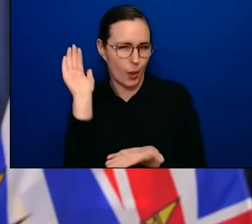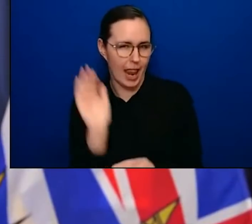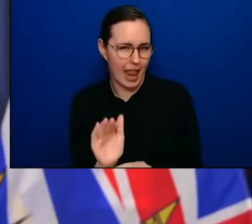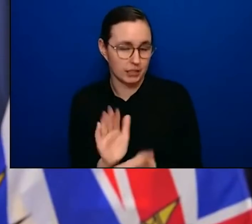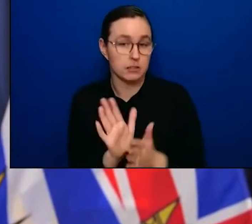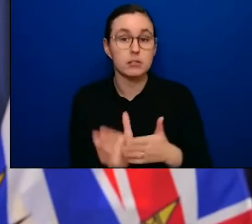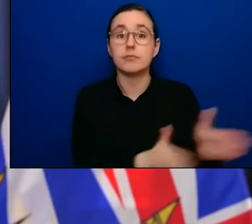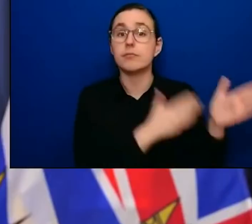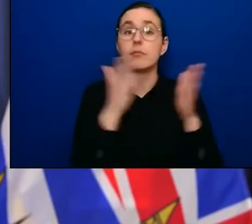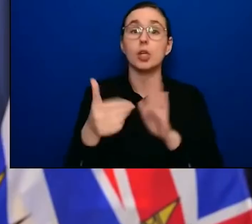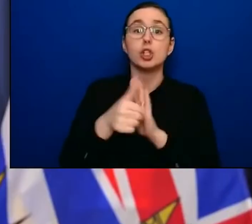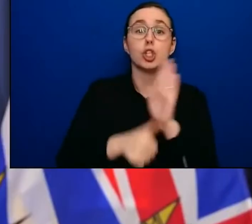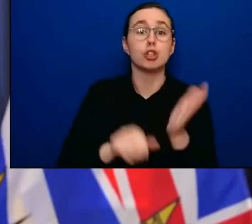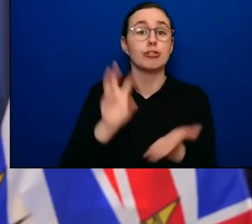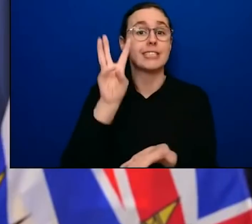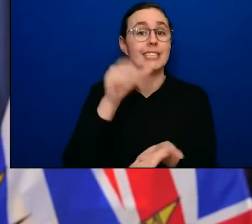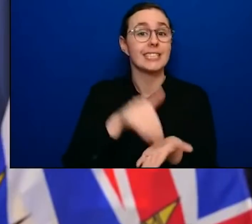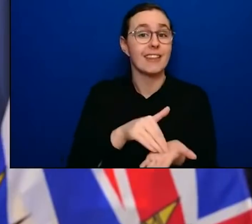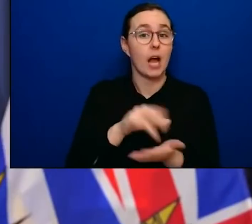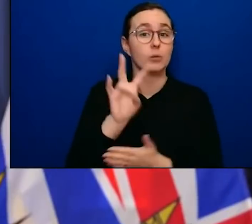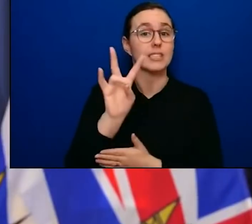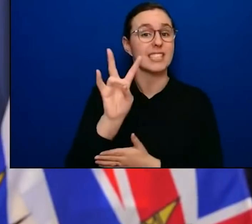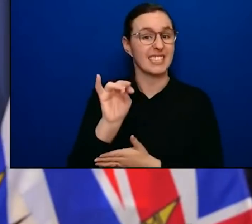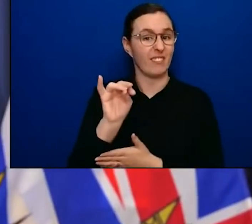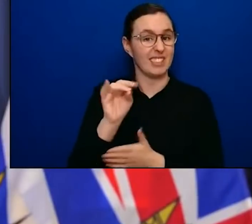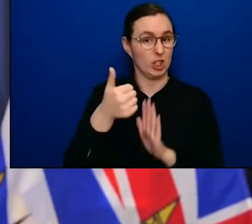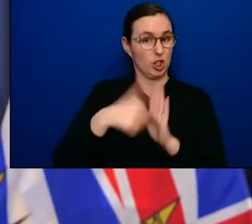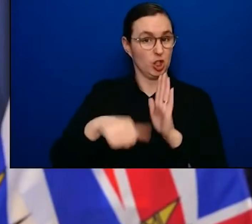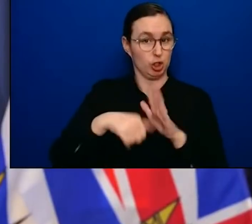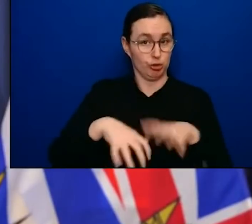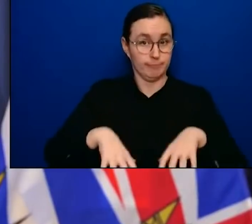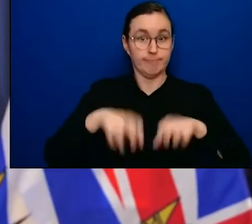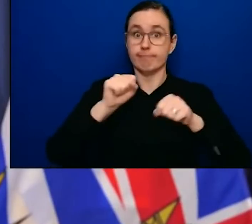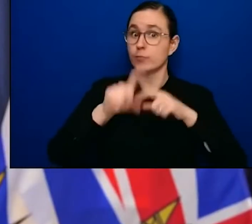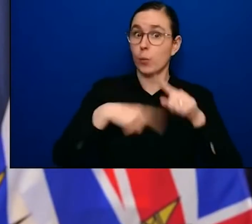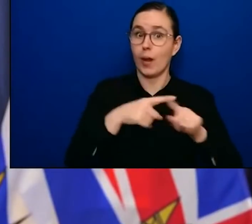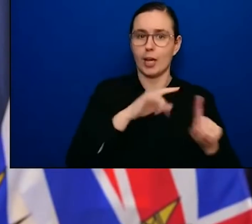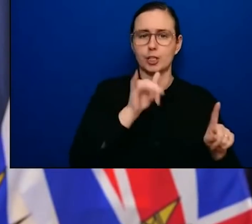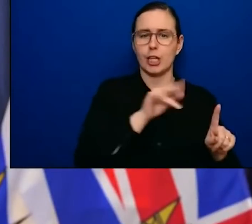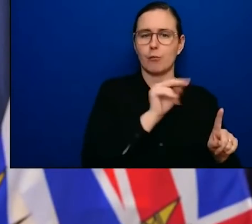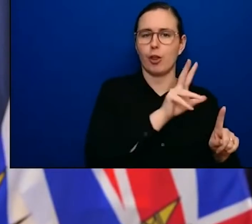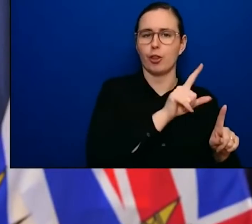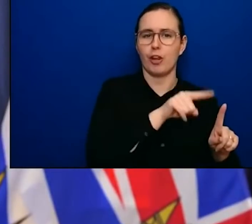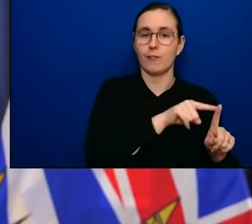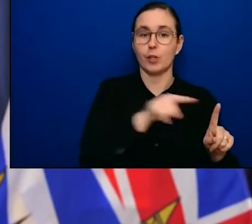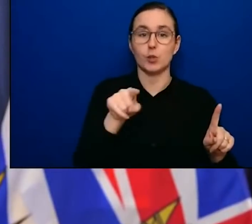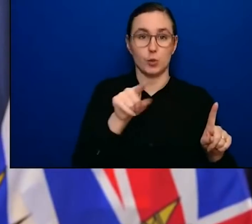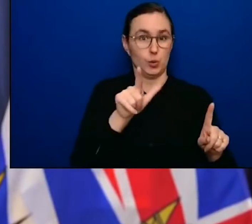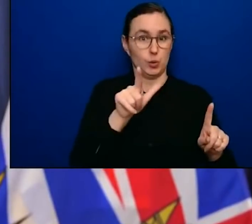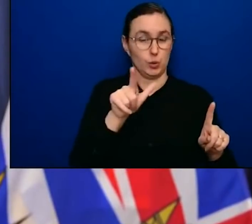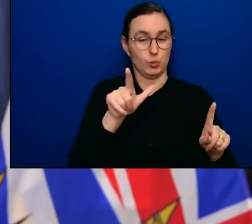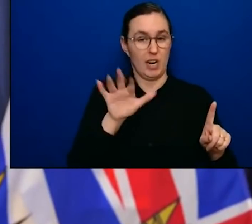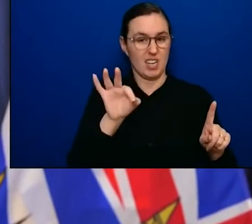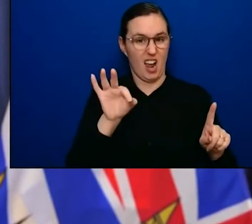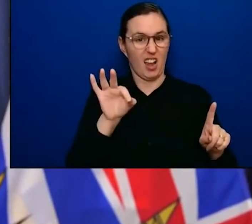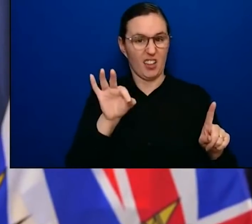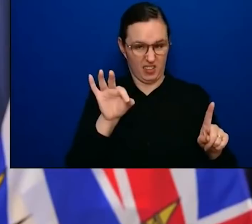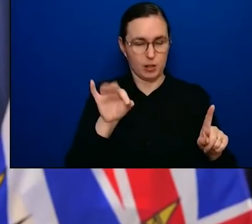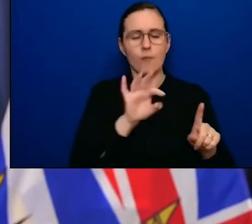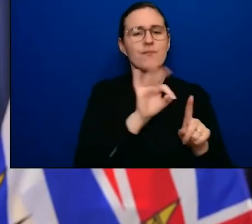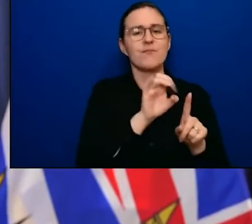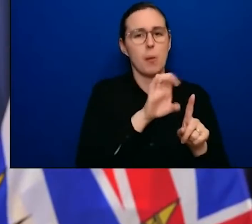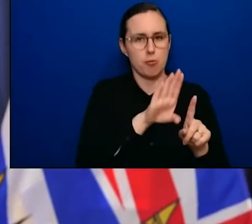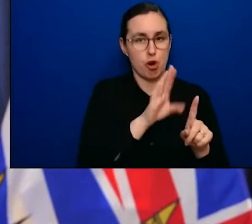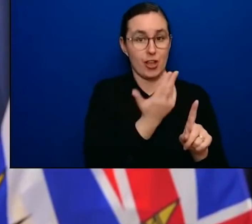that 6,070 surgeries were completed from January 23rd to January 29th. From February 13th to